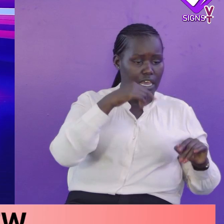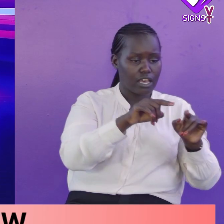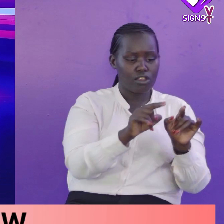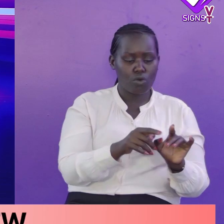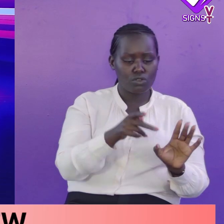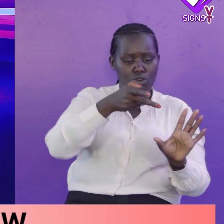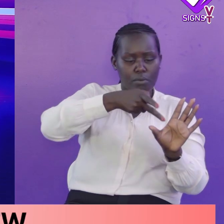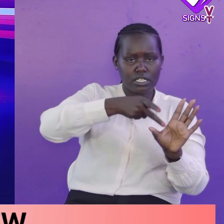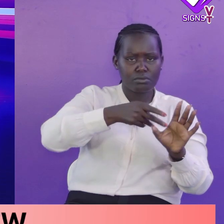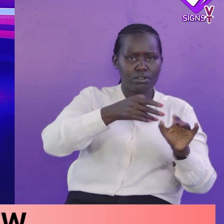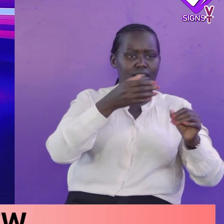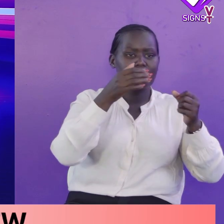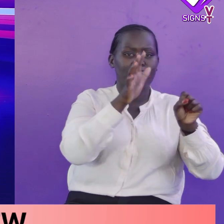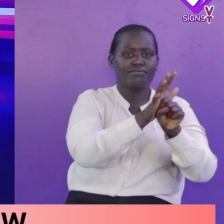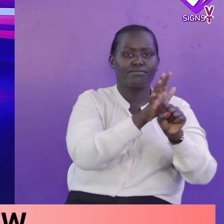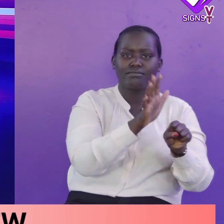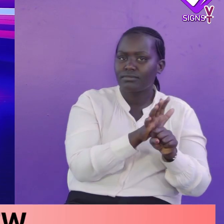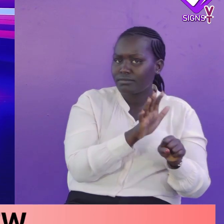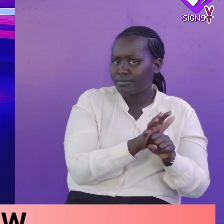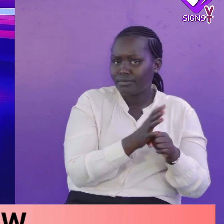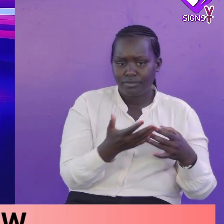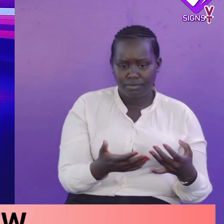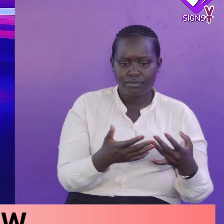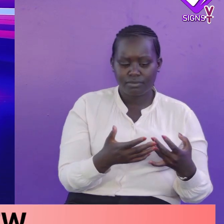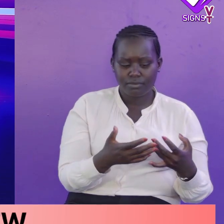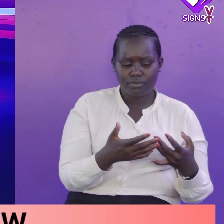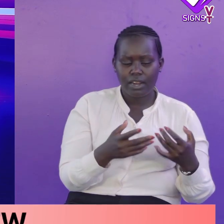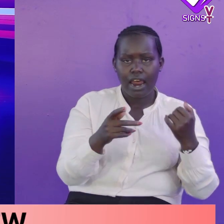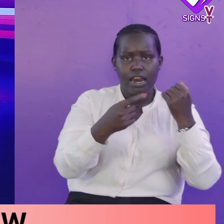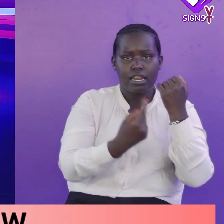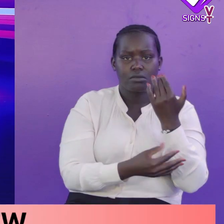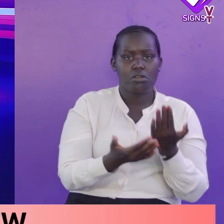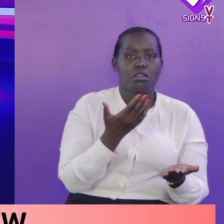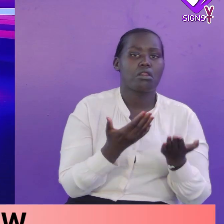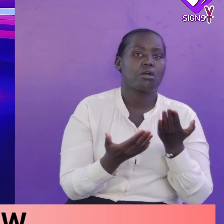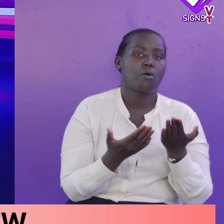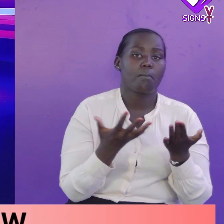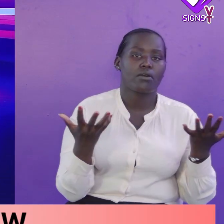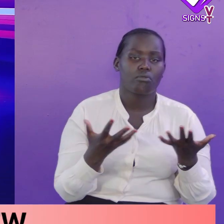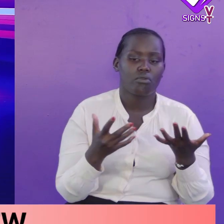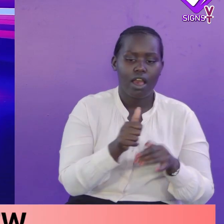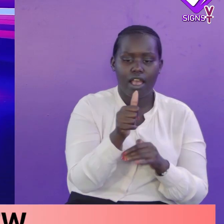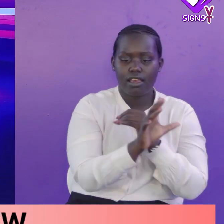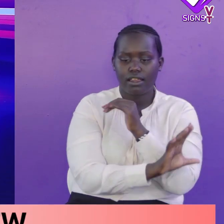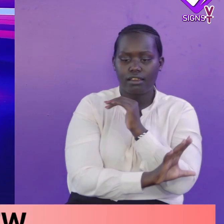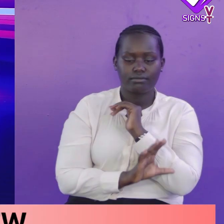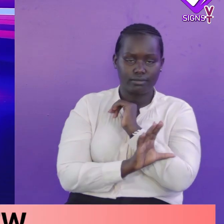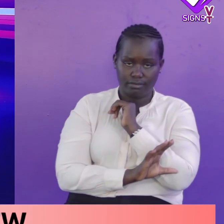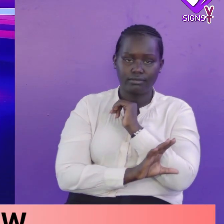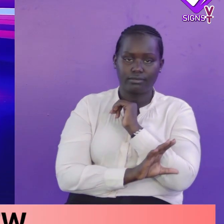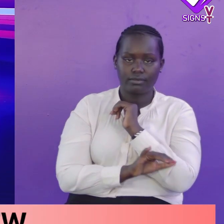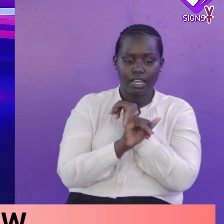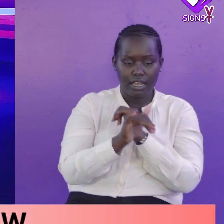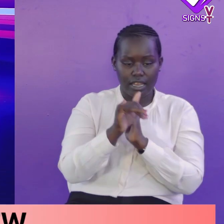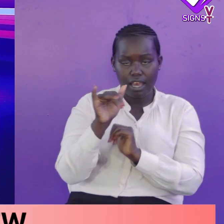in so many disciplines compared to other countries. Yeah, that's why